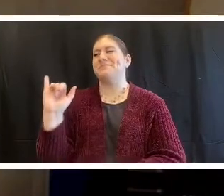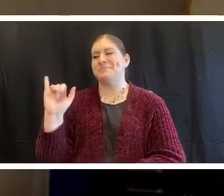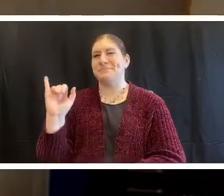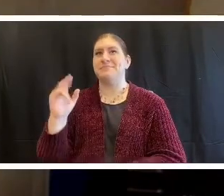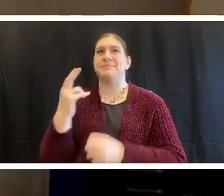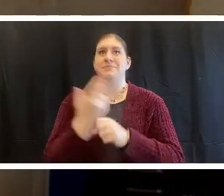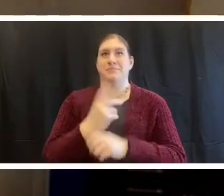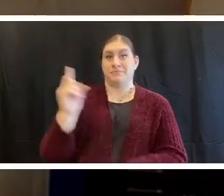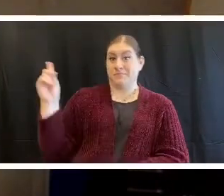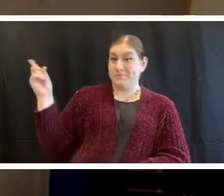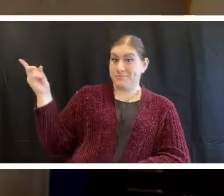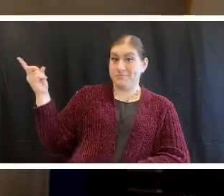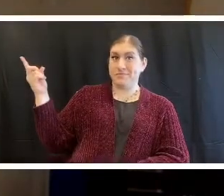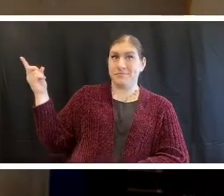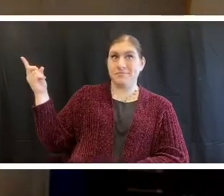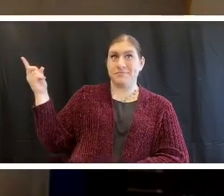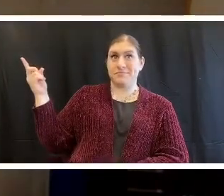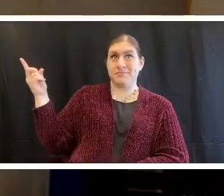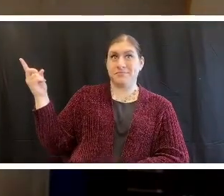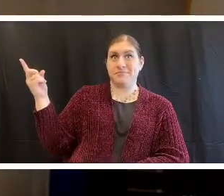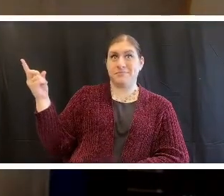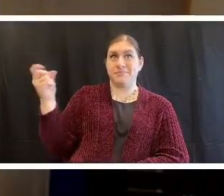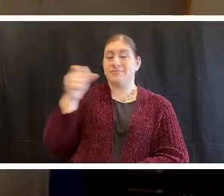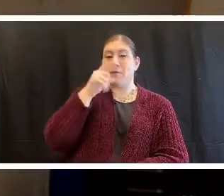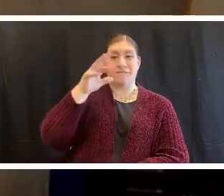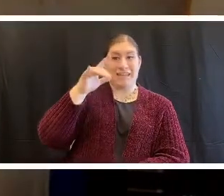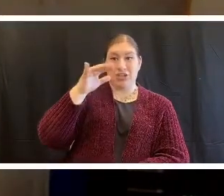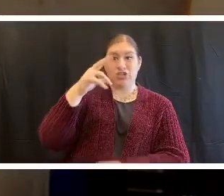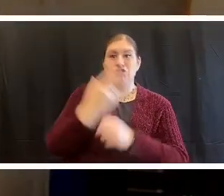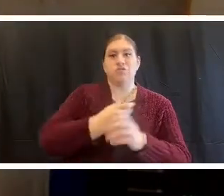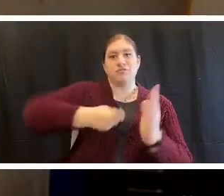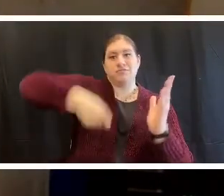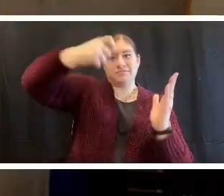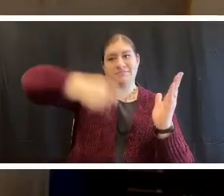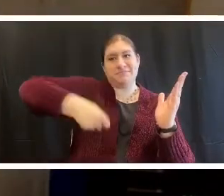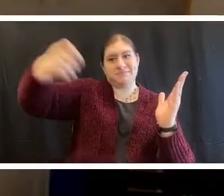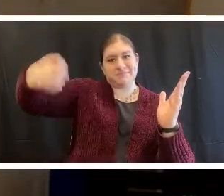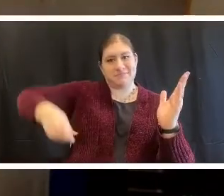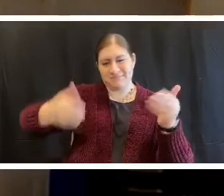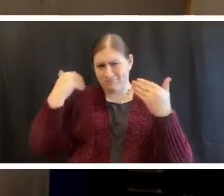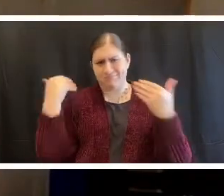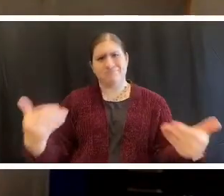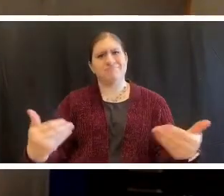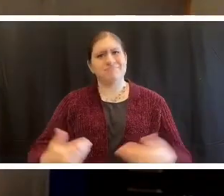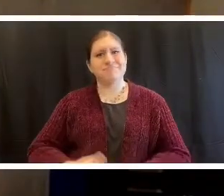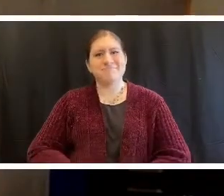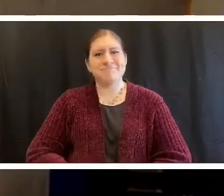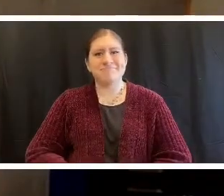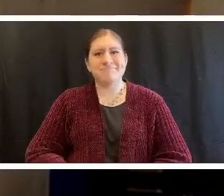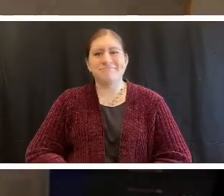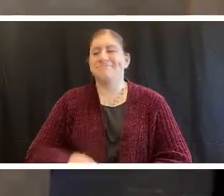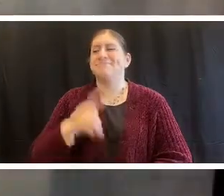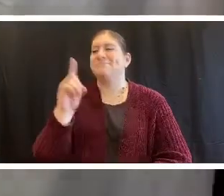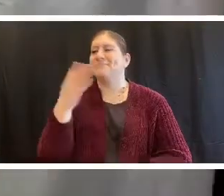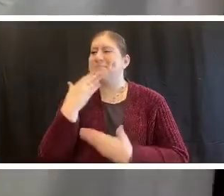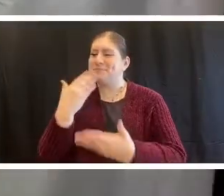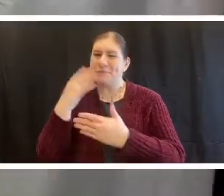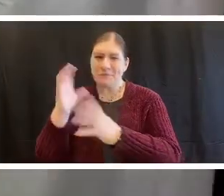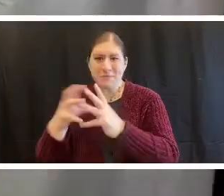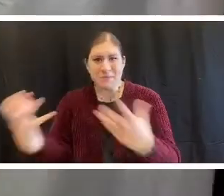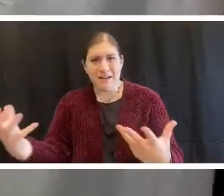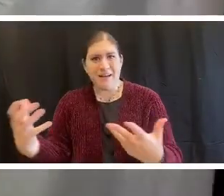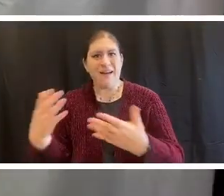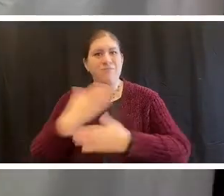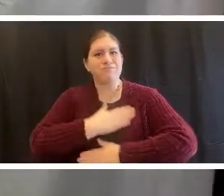your wrist, your Yeah. arm, not your fingers. And go for it. Go for it. All right, Donna Meeks, thank you so much. It's been